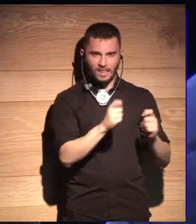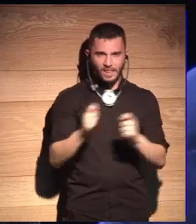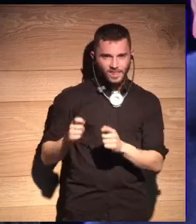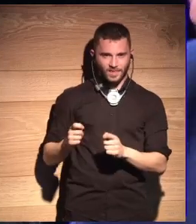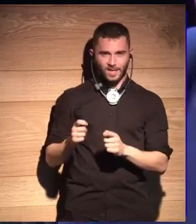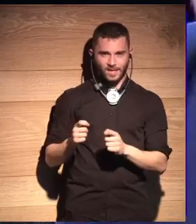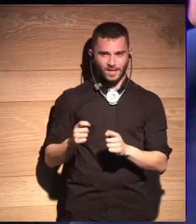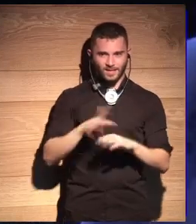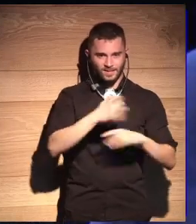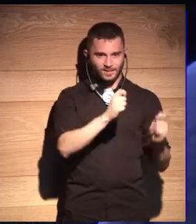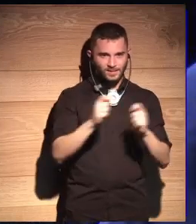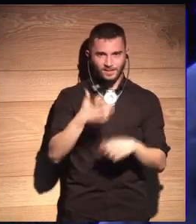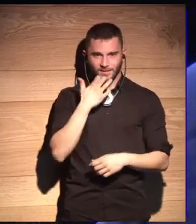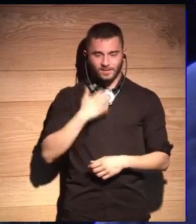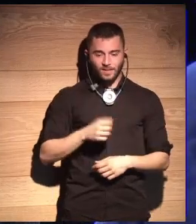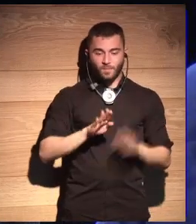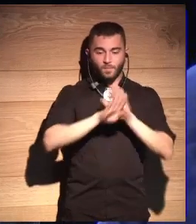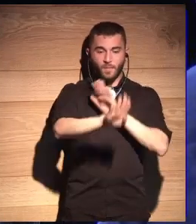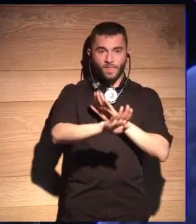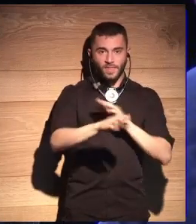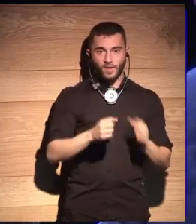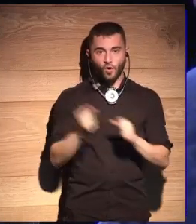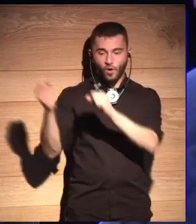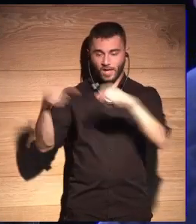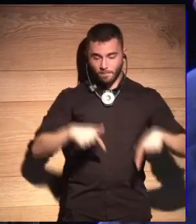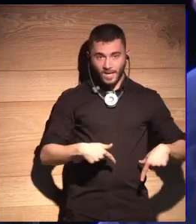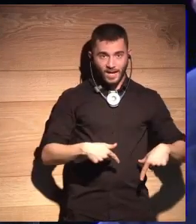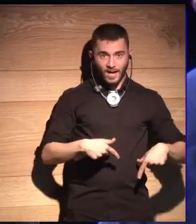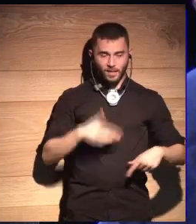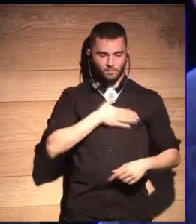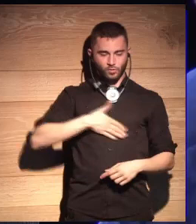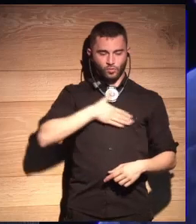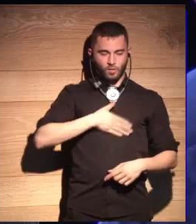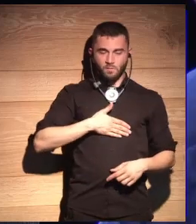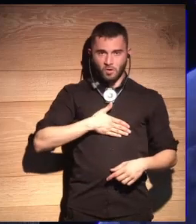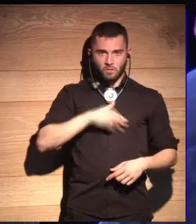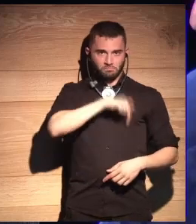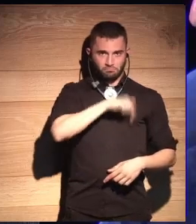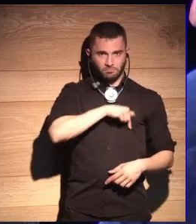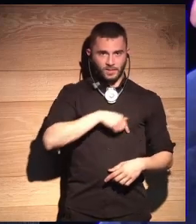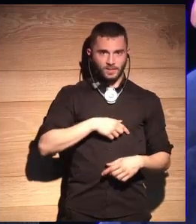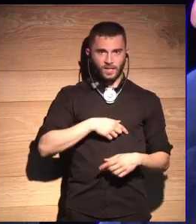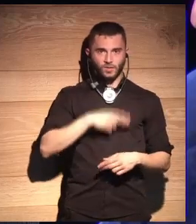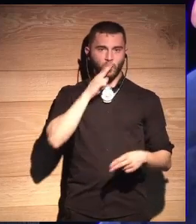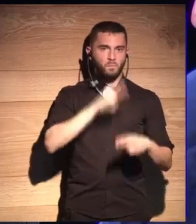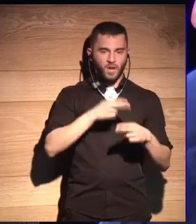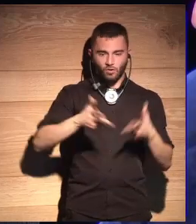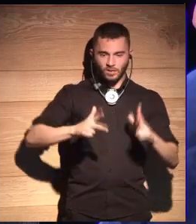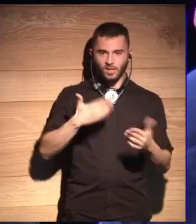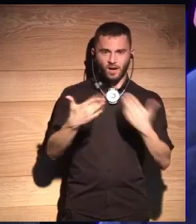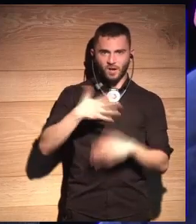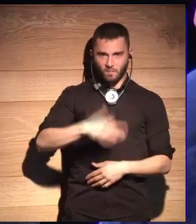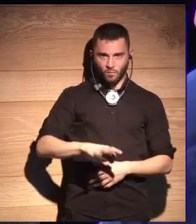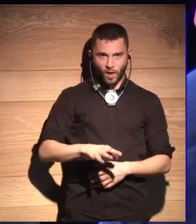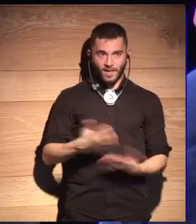people. That you can have a migrant as a neighbor with whom you can sit down and have